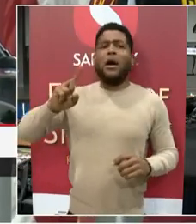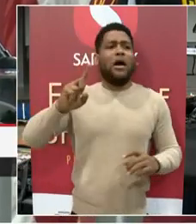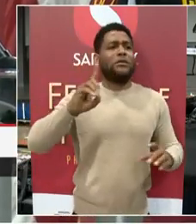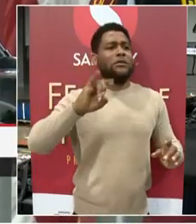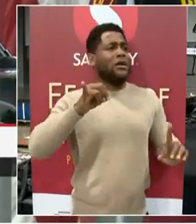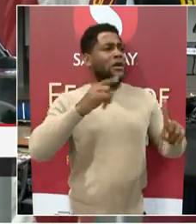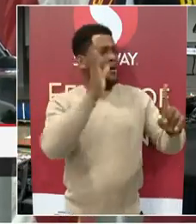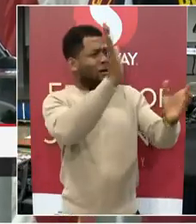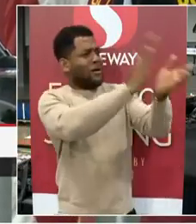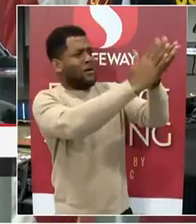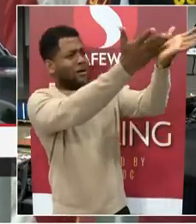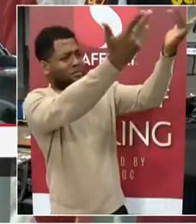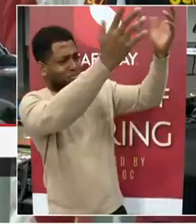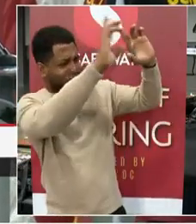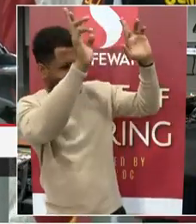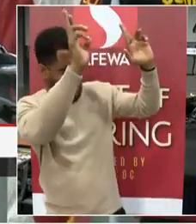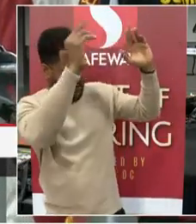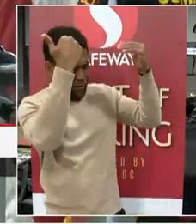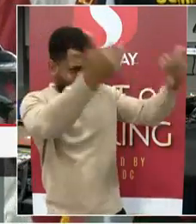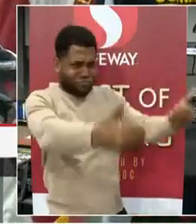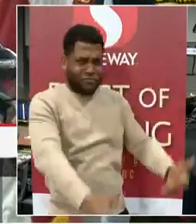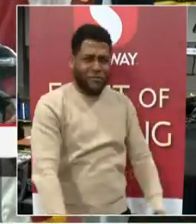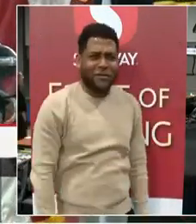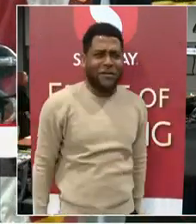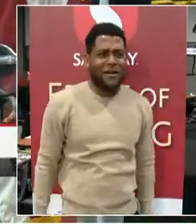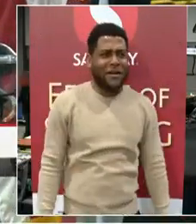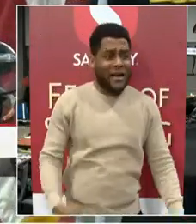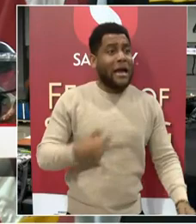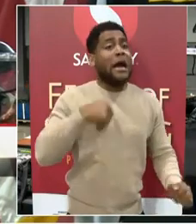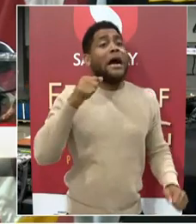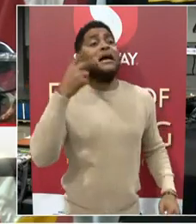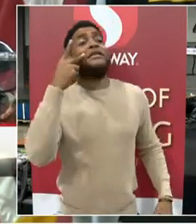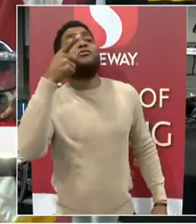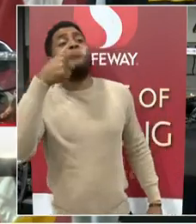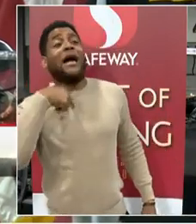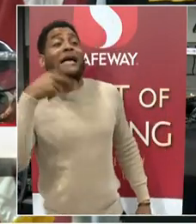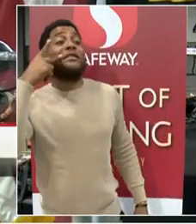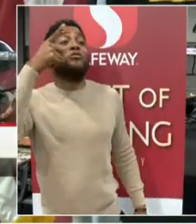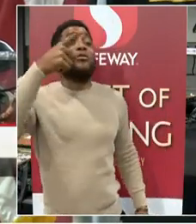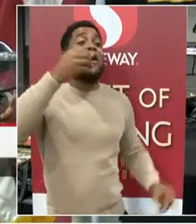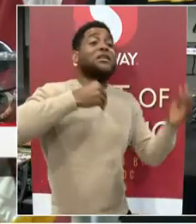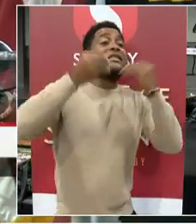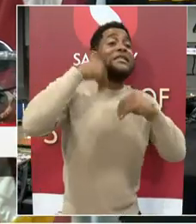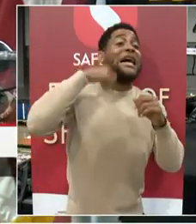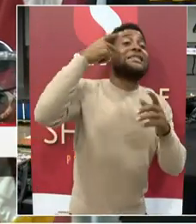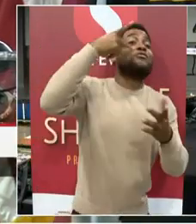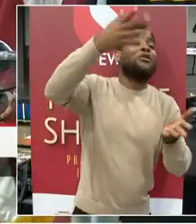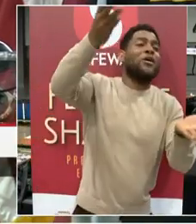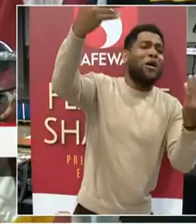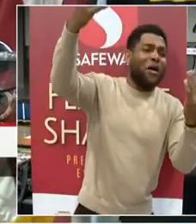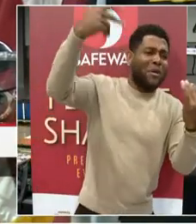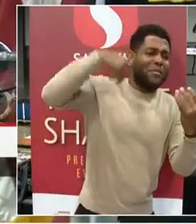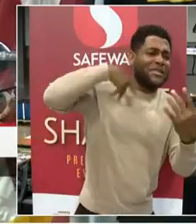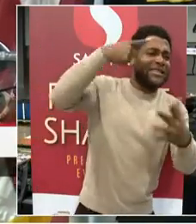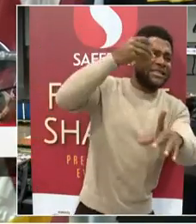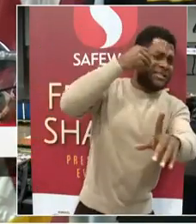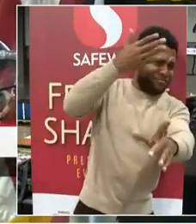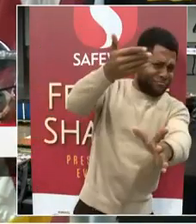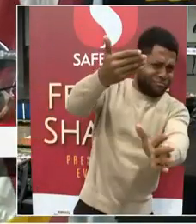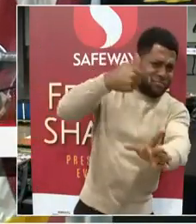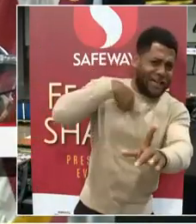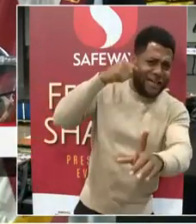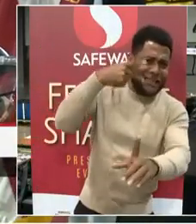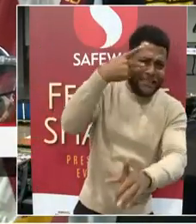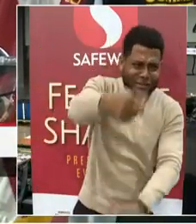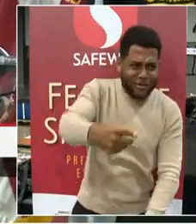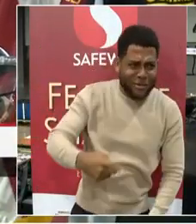hit it. I see your face in that plate. The food must be good. Is it